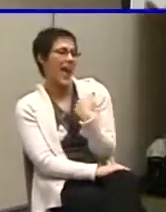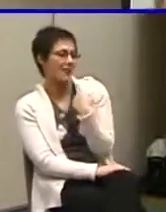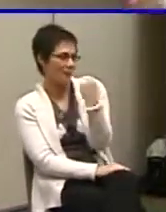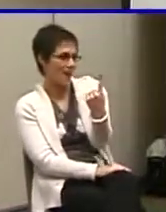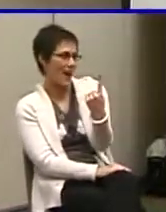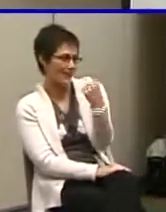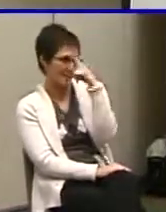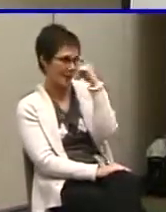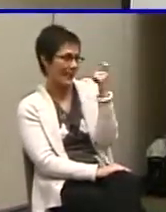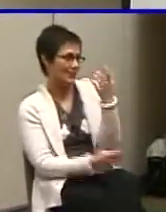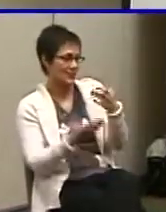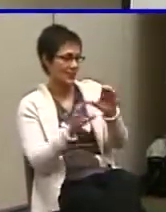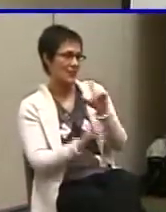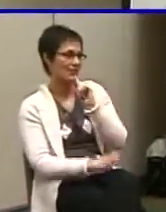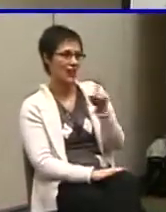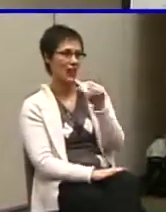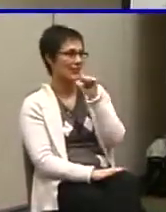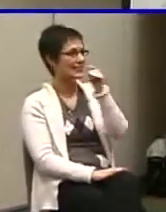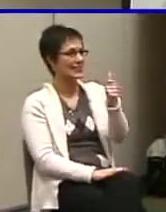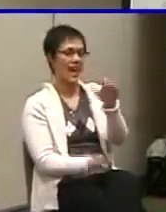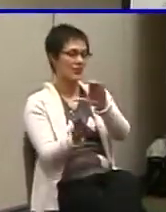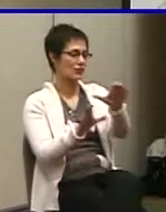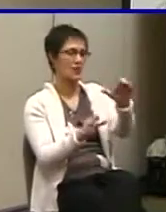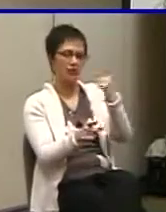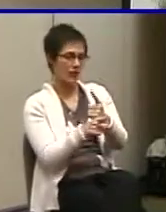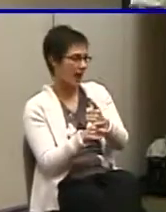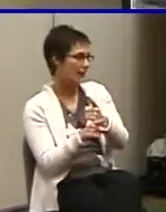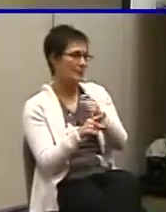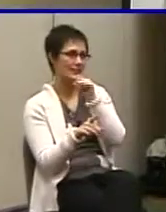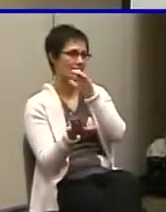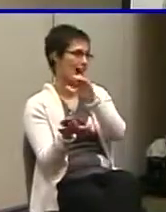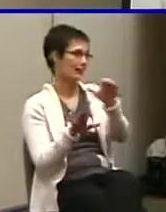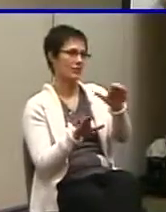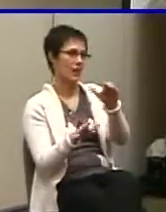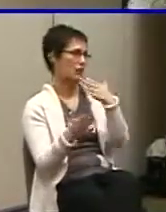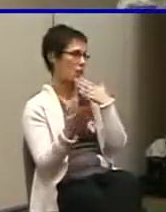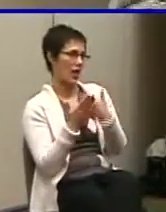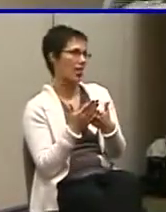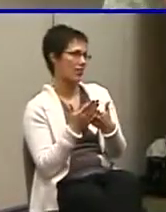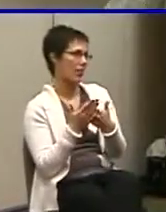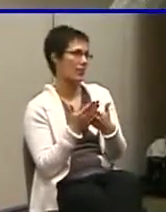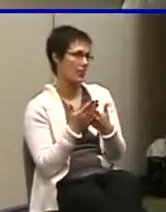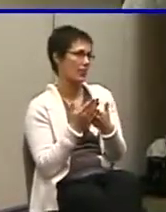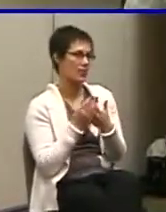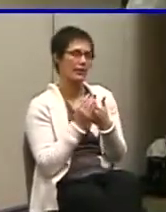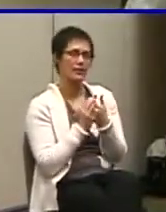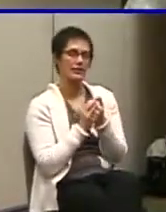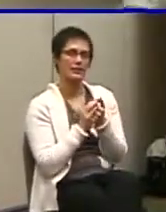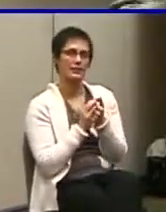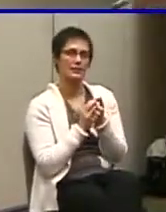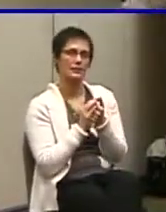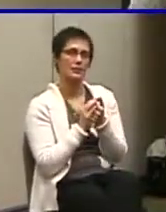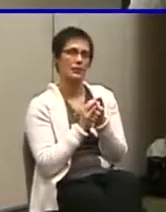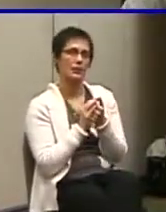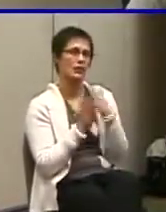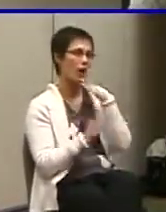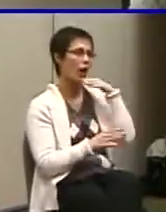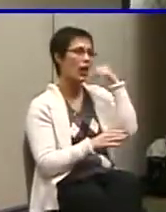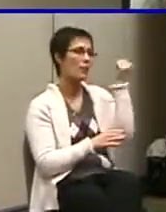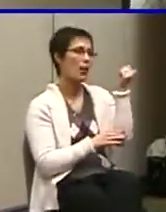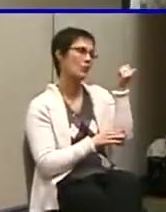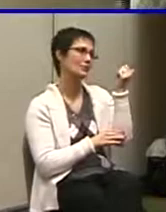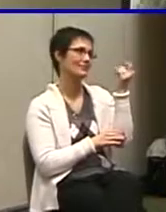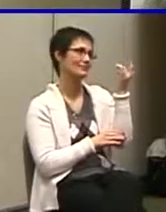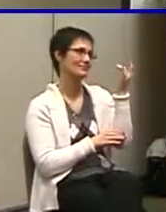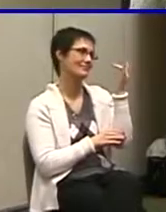odds are it's not done well. Okay, and so it's almost a slam dunk